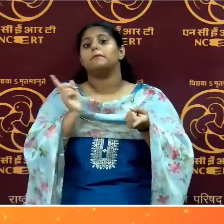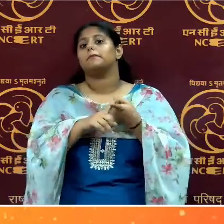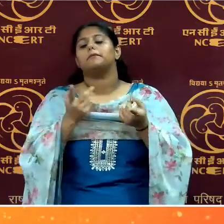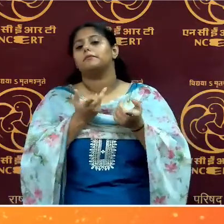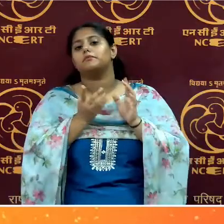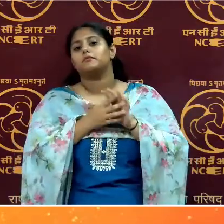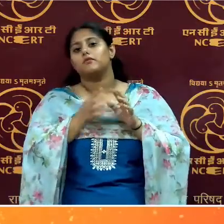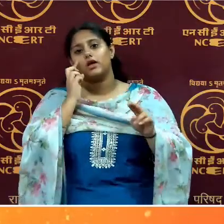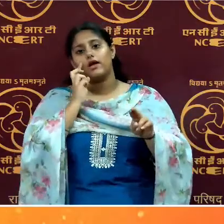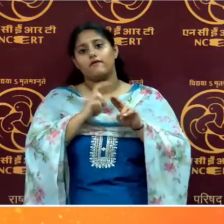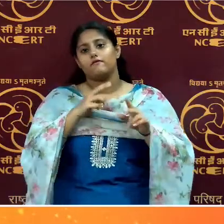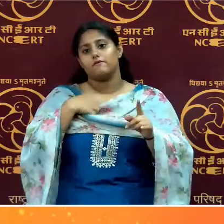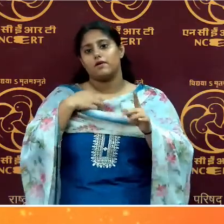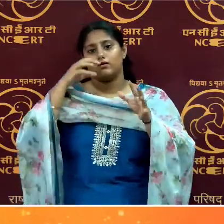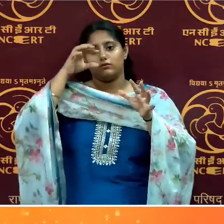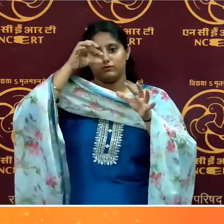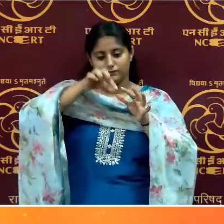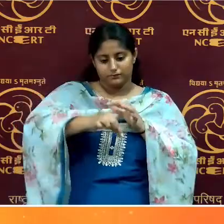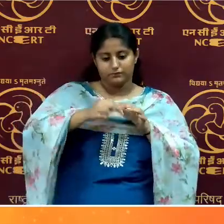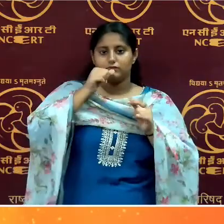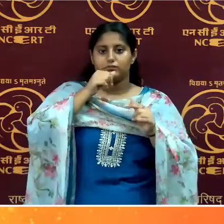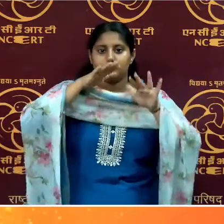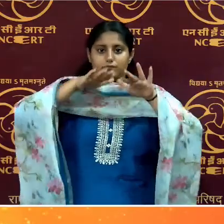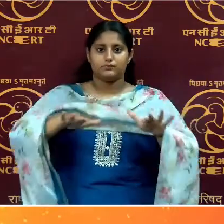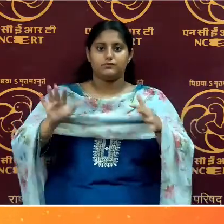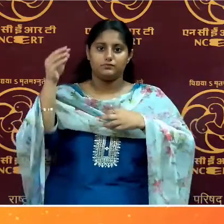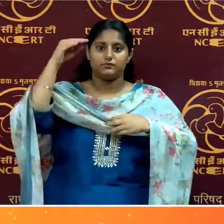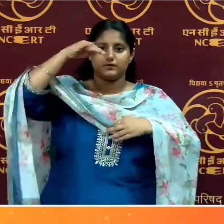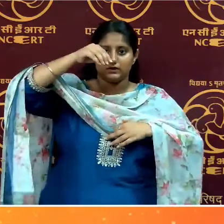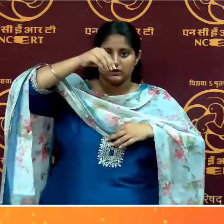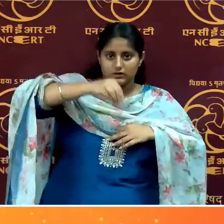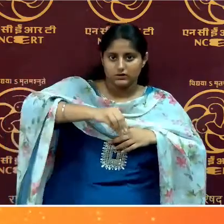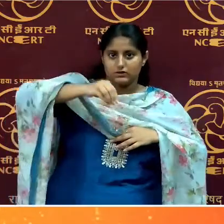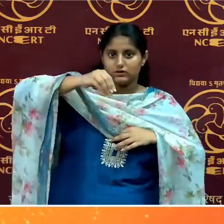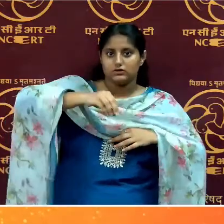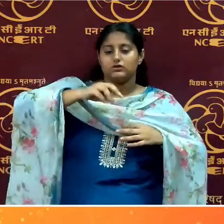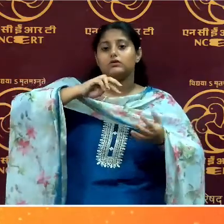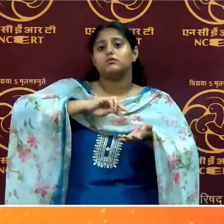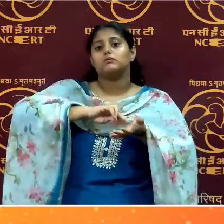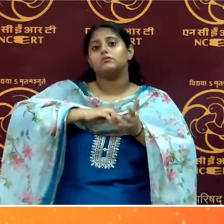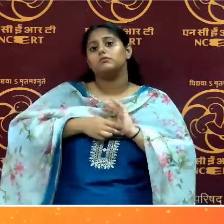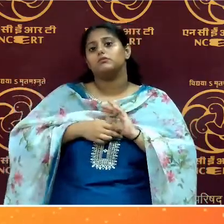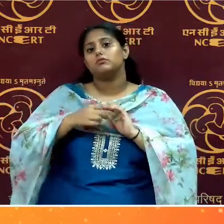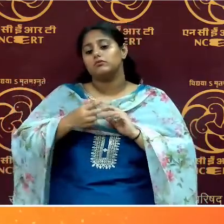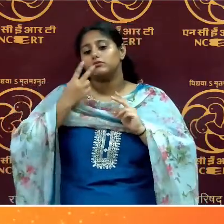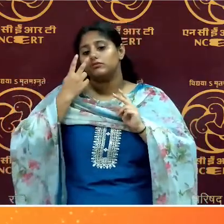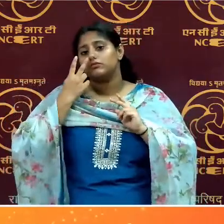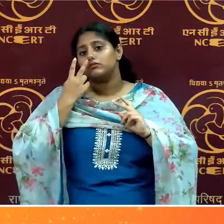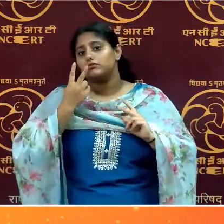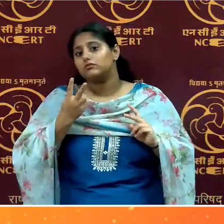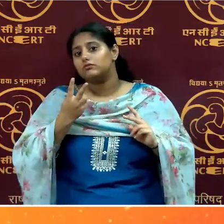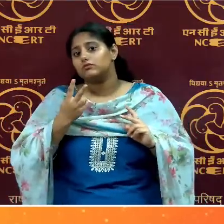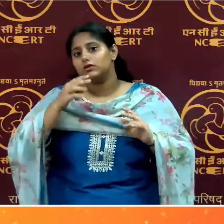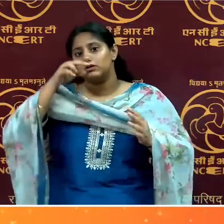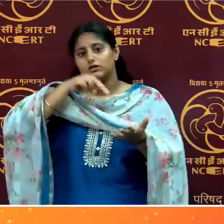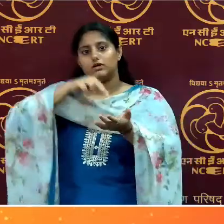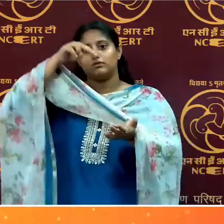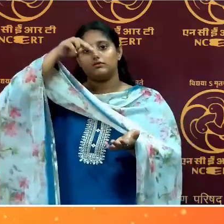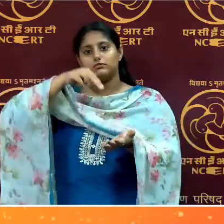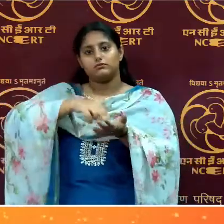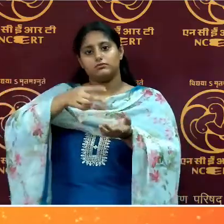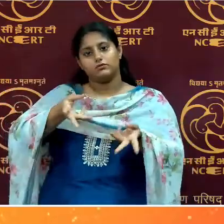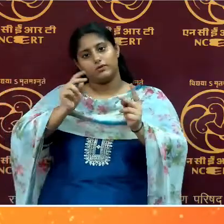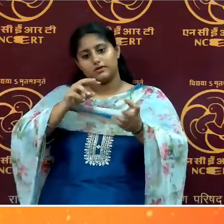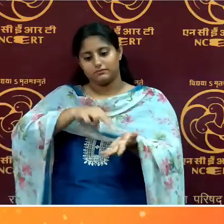if I try to push it in water? Right. So you can see it is bouncing back.